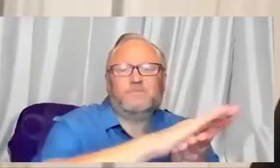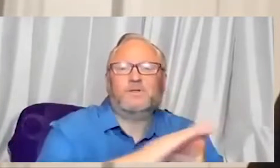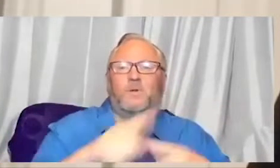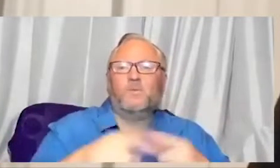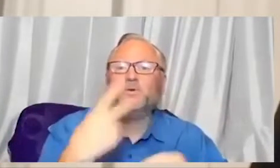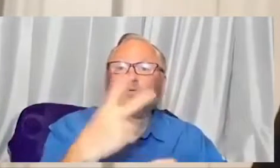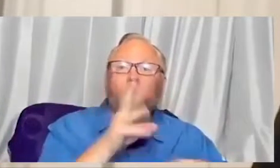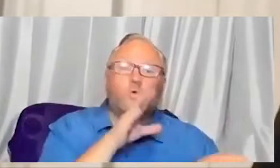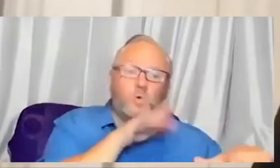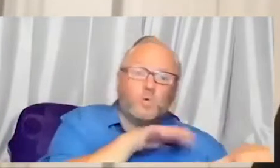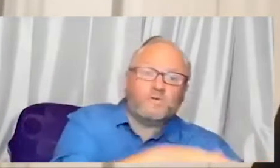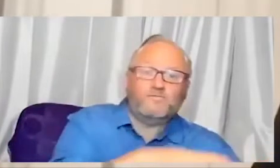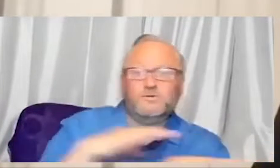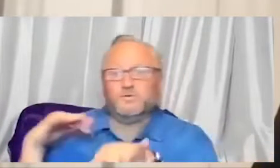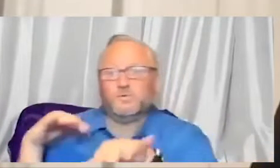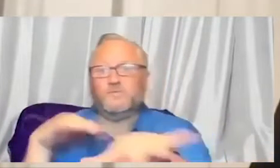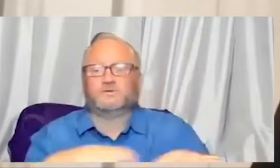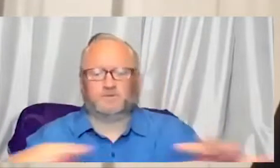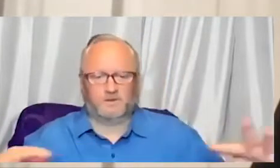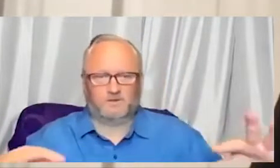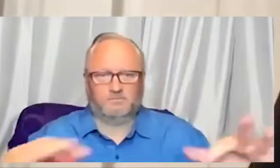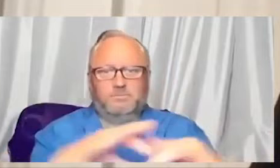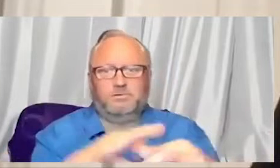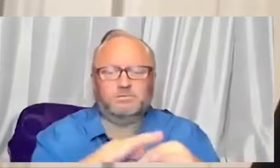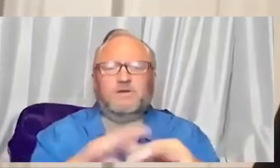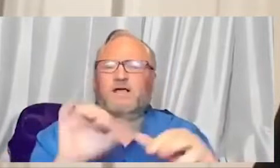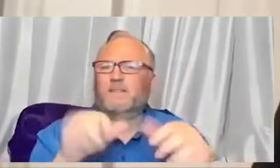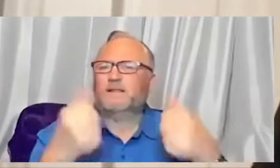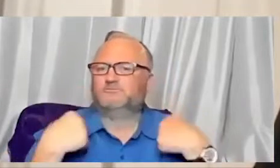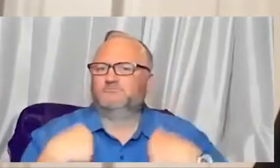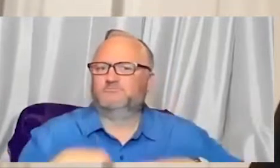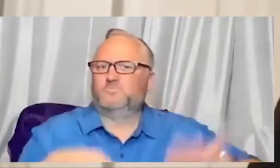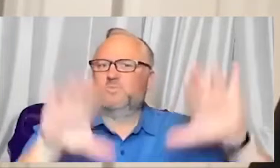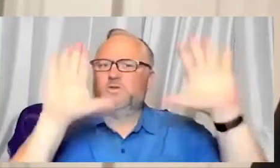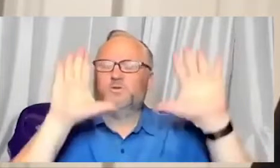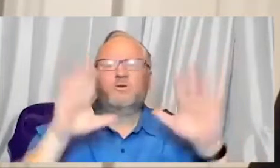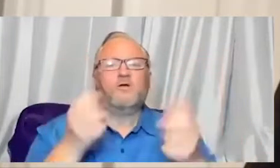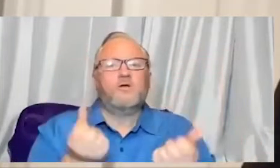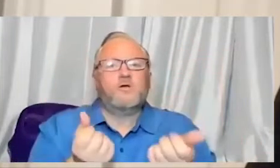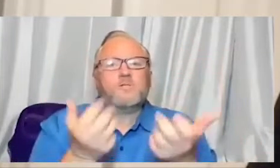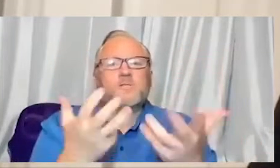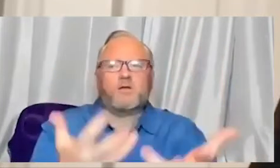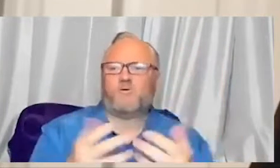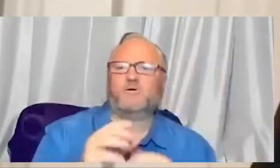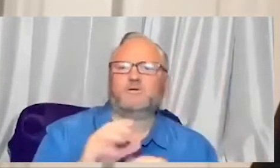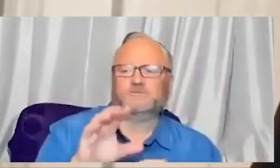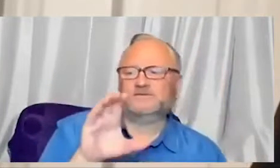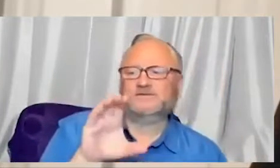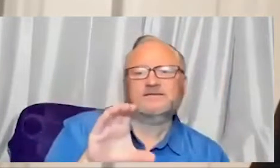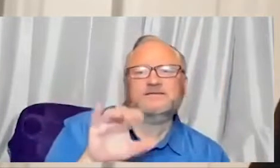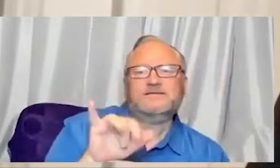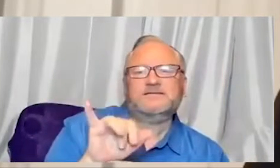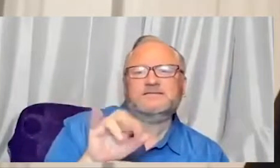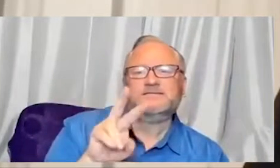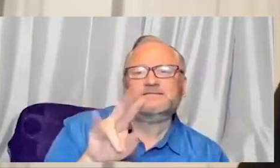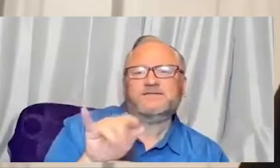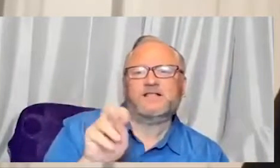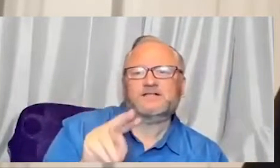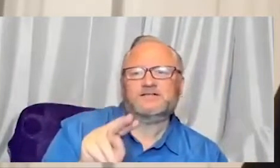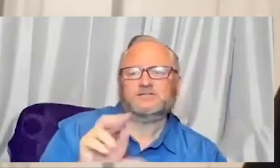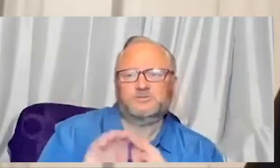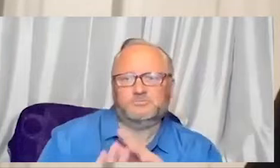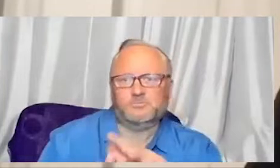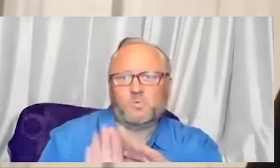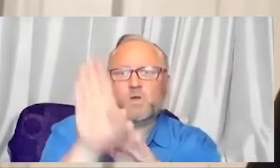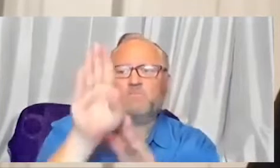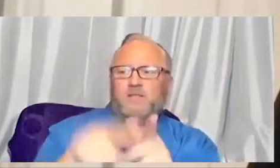is surrender. It births civilizations and swallows them back. This is